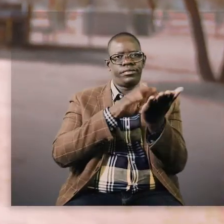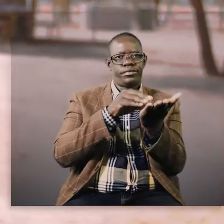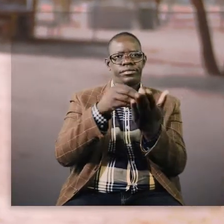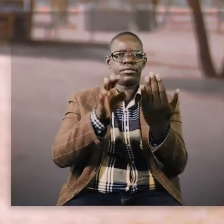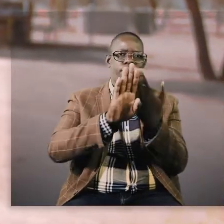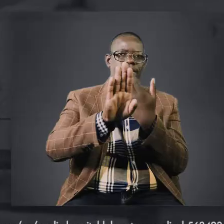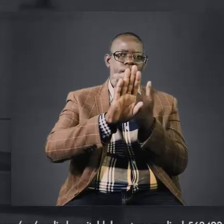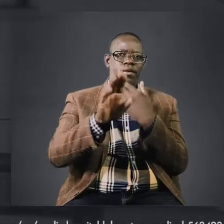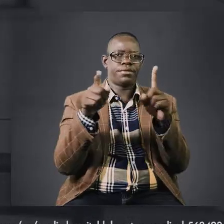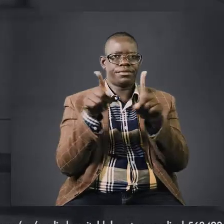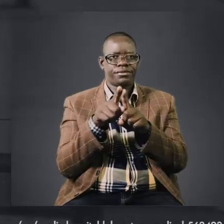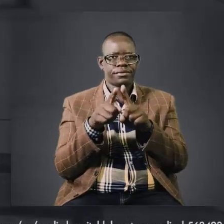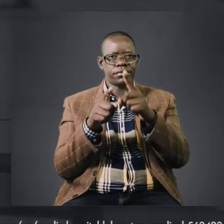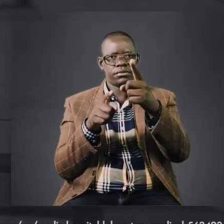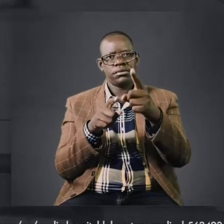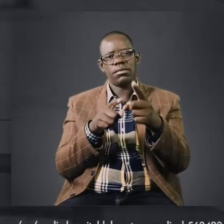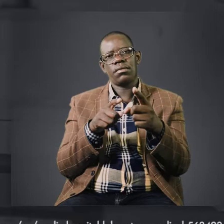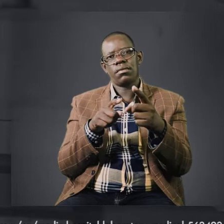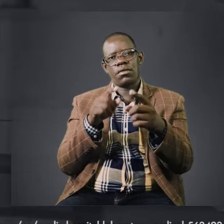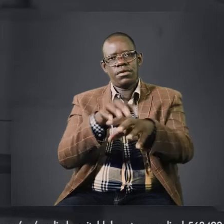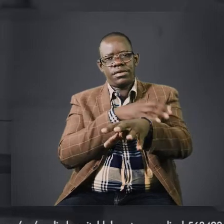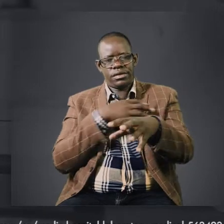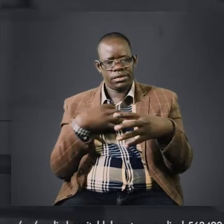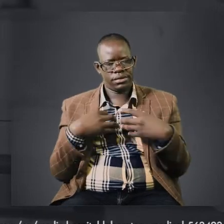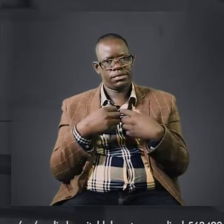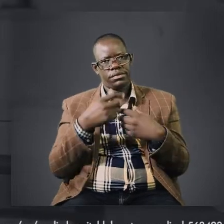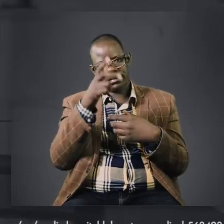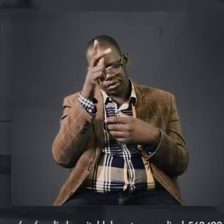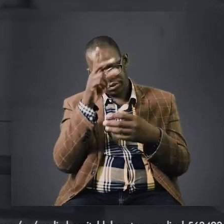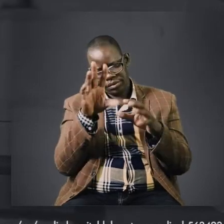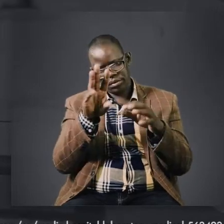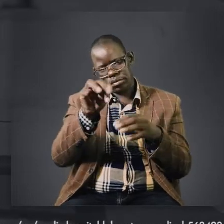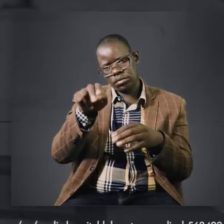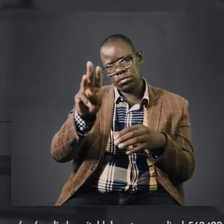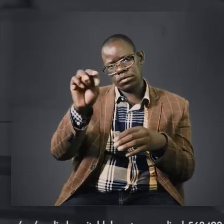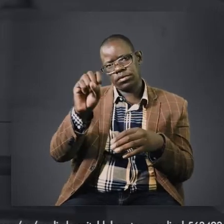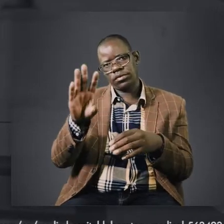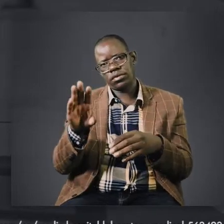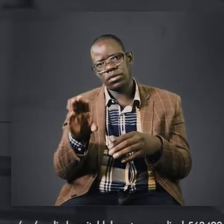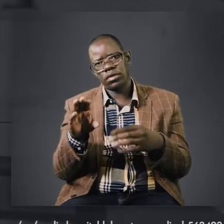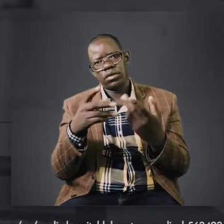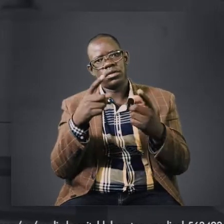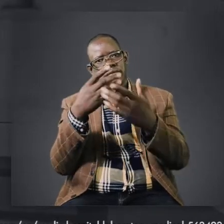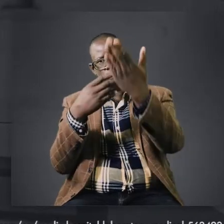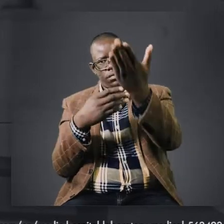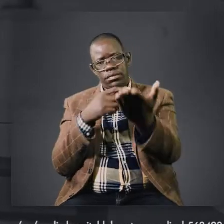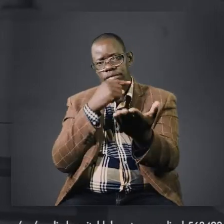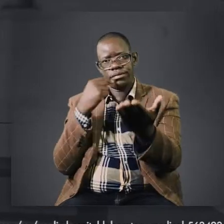main preventable diseases are measles, German measles, mumps, whooping cough,